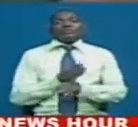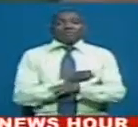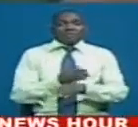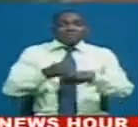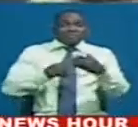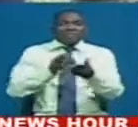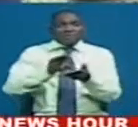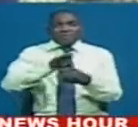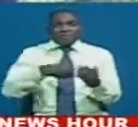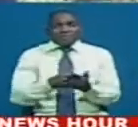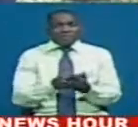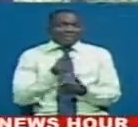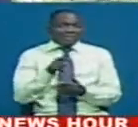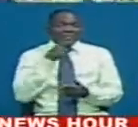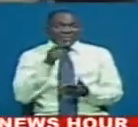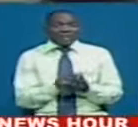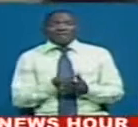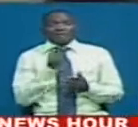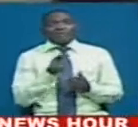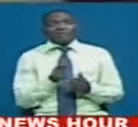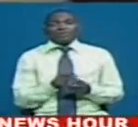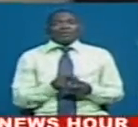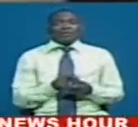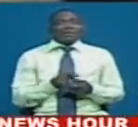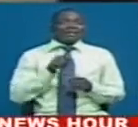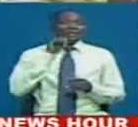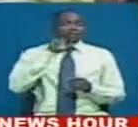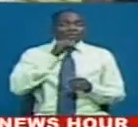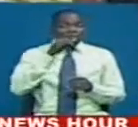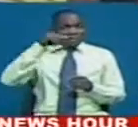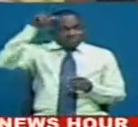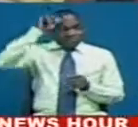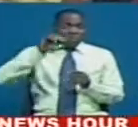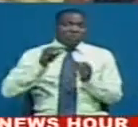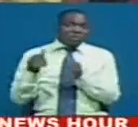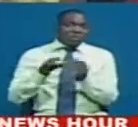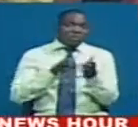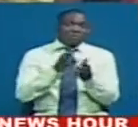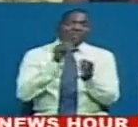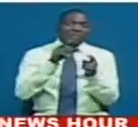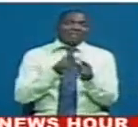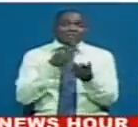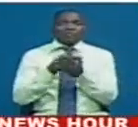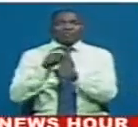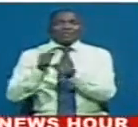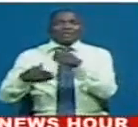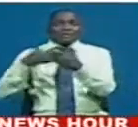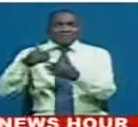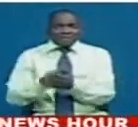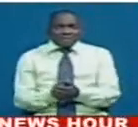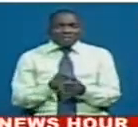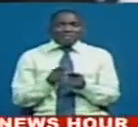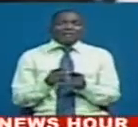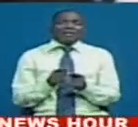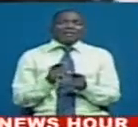improve the running of the colleges. She said, though the Lady of Apostles College of Education has performed creditably over the